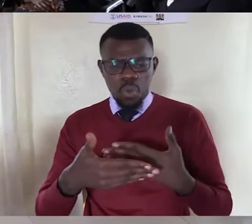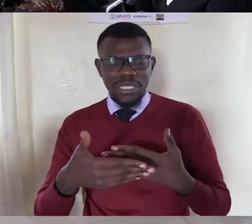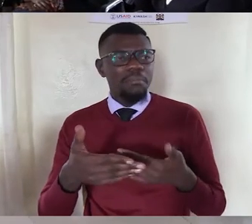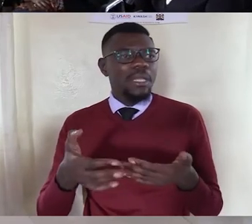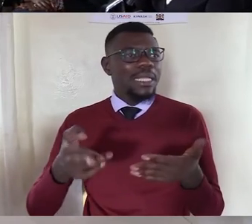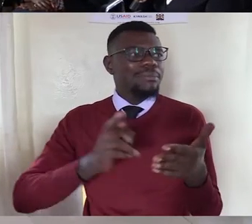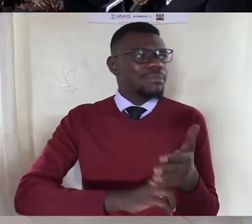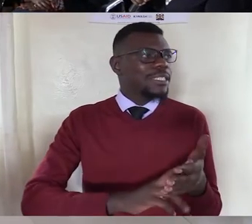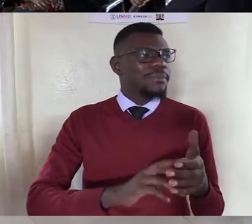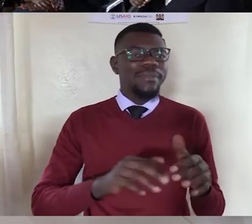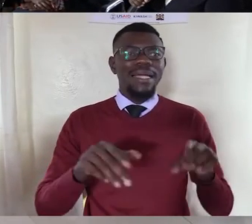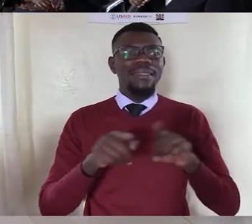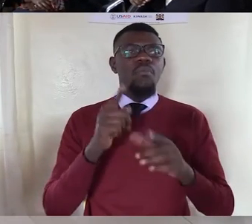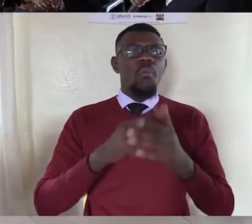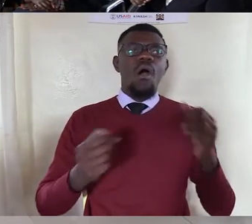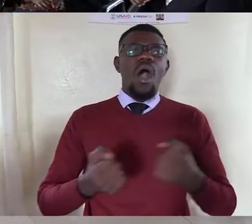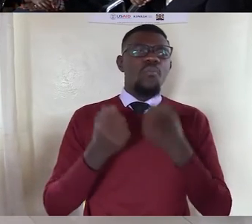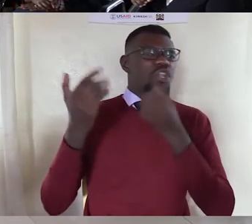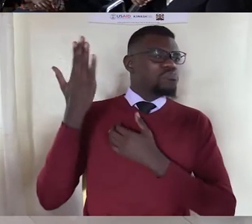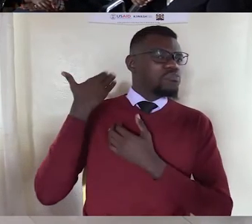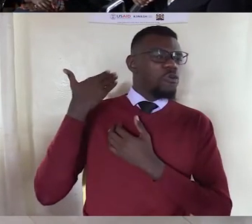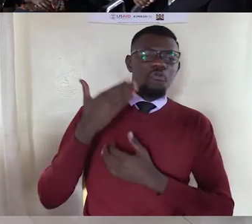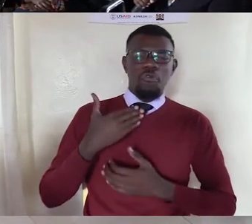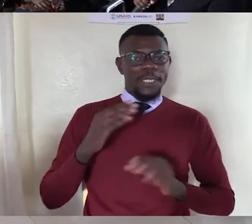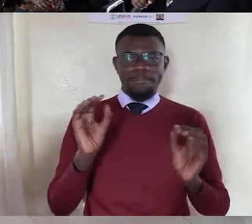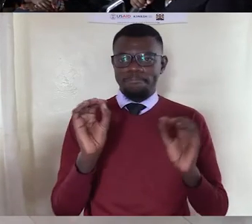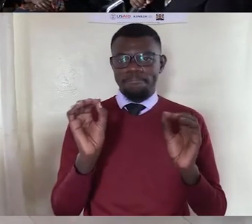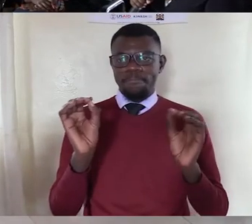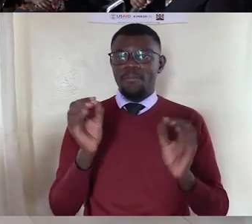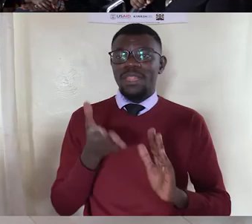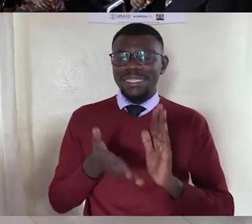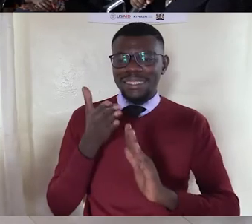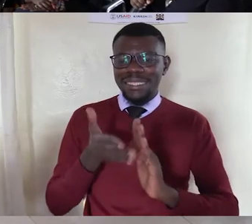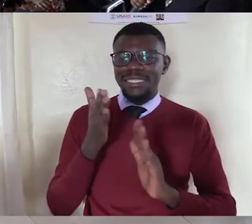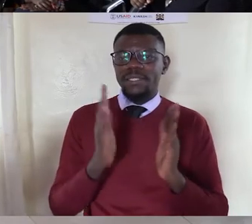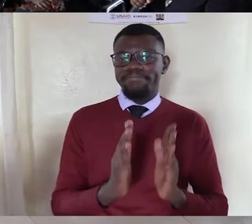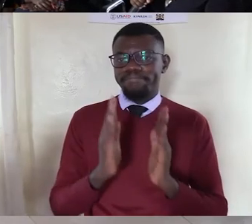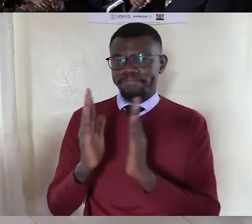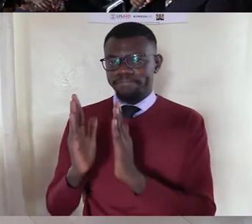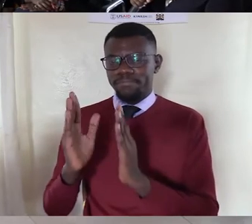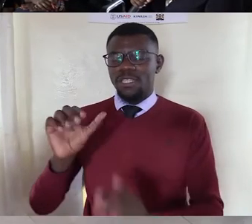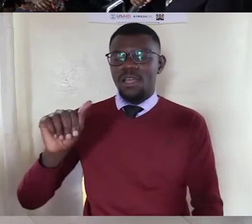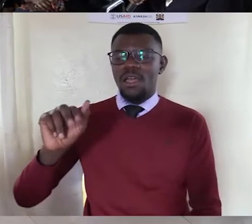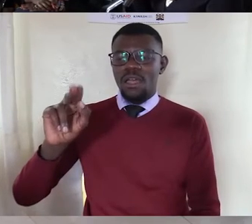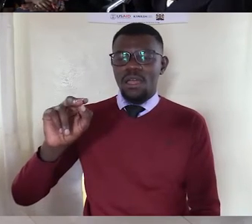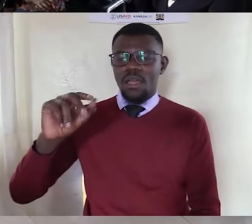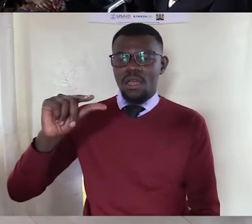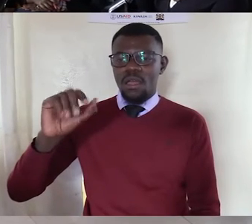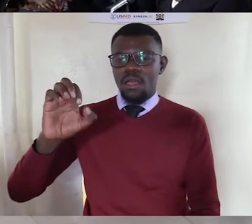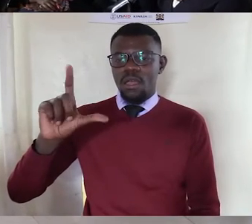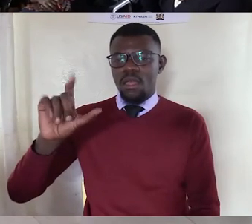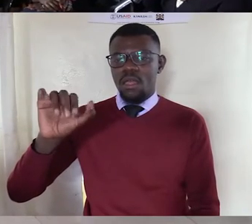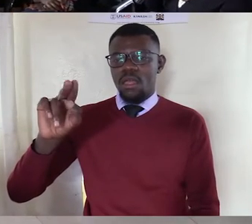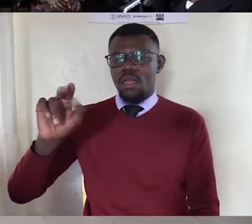repeat of what was witnessed in previous elections. Quickly, I'll move to Ms. Angelina Gikanda.